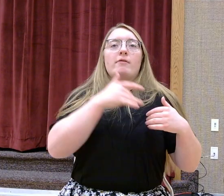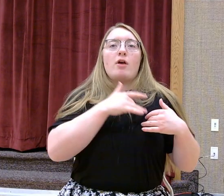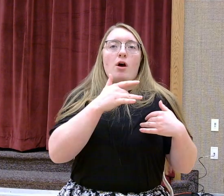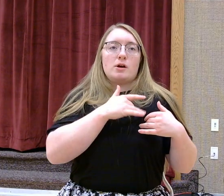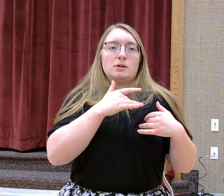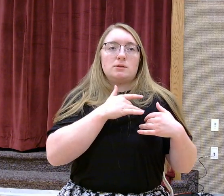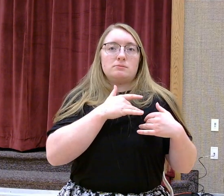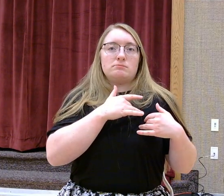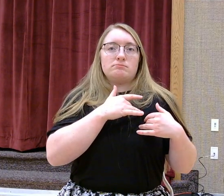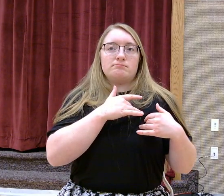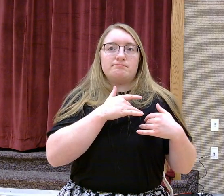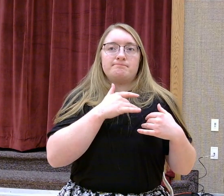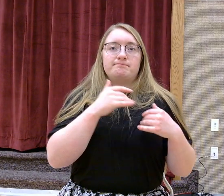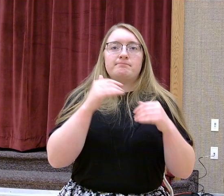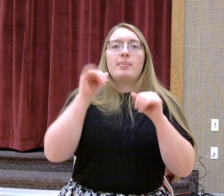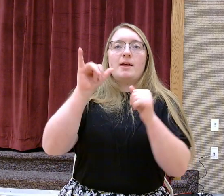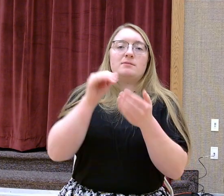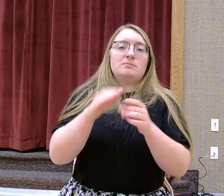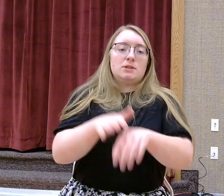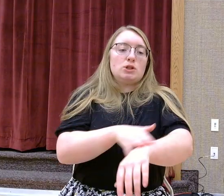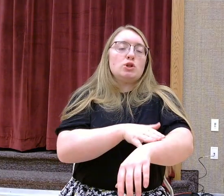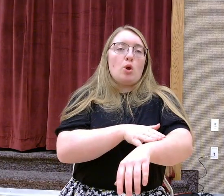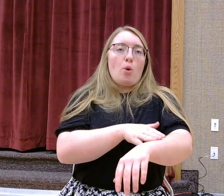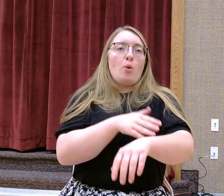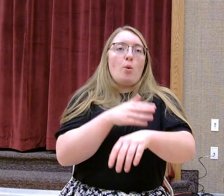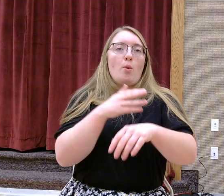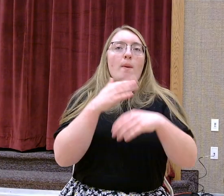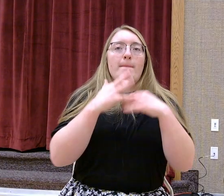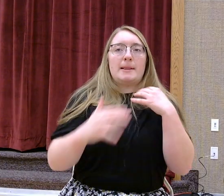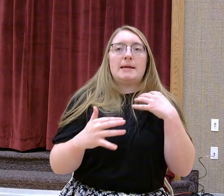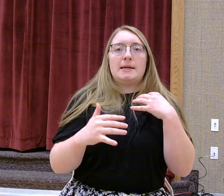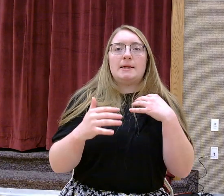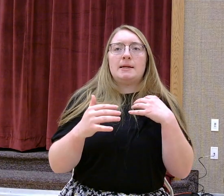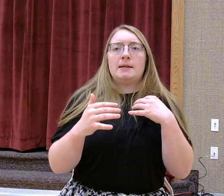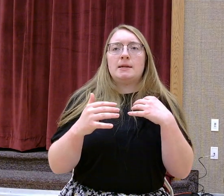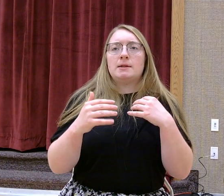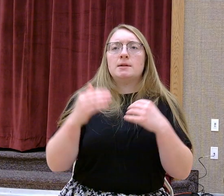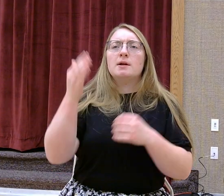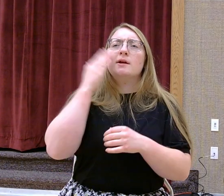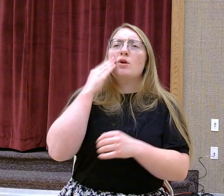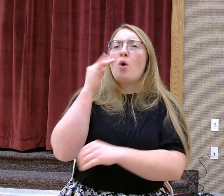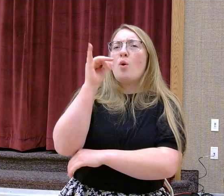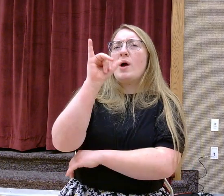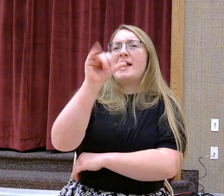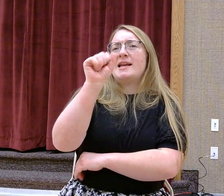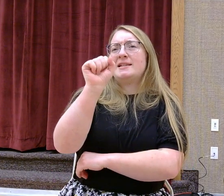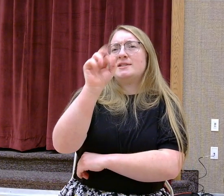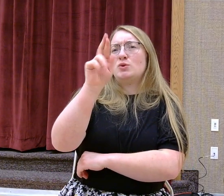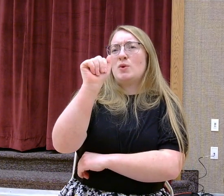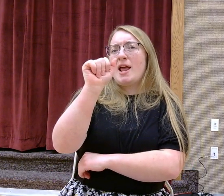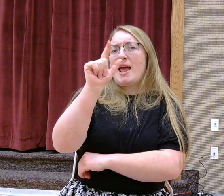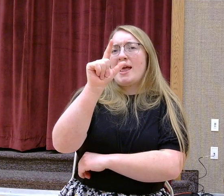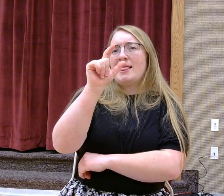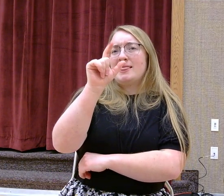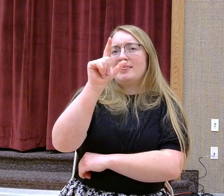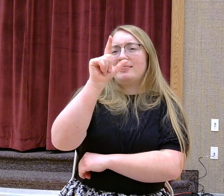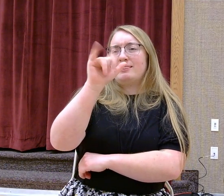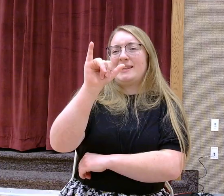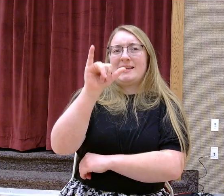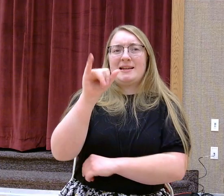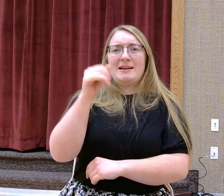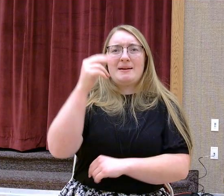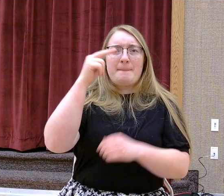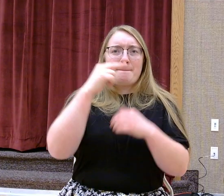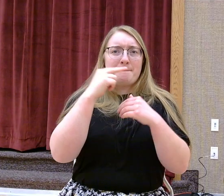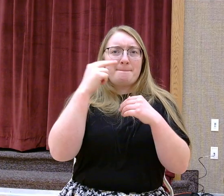slow bleeding. Yeah? Can you address Israeli bandages? Israeli bandages? I have no idea what that is. You don't? No,